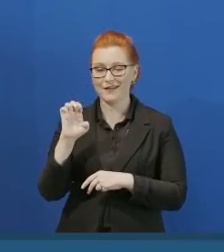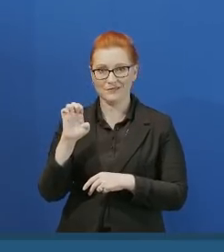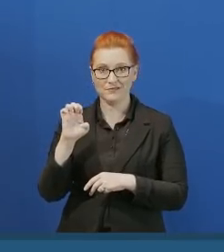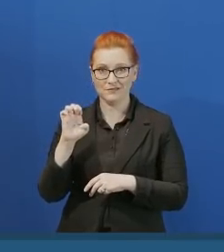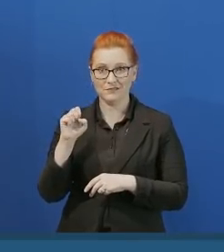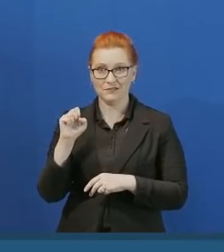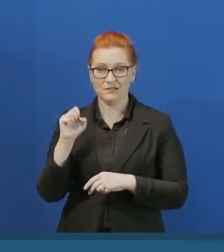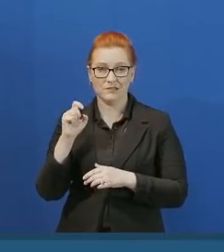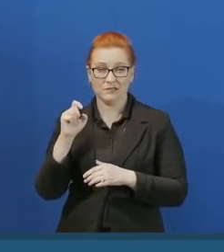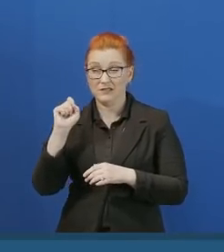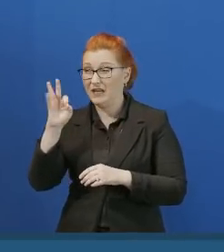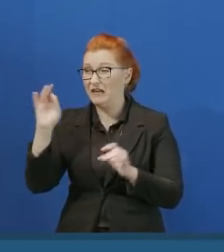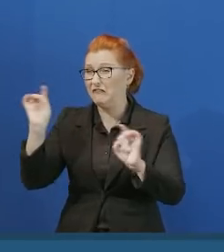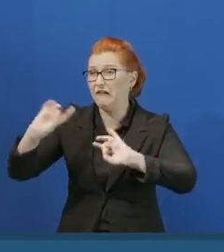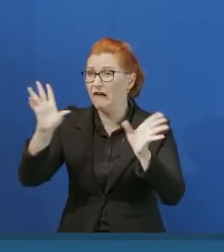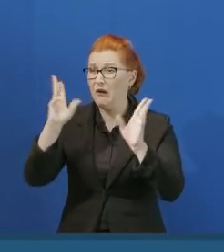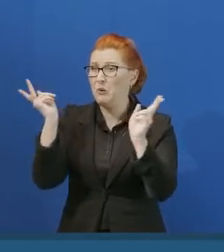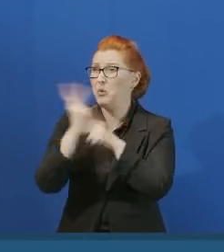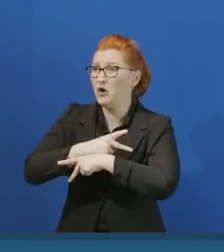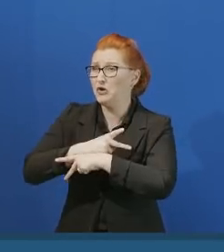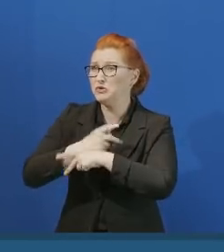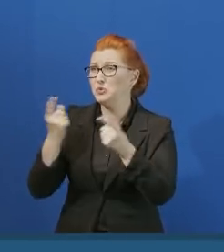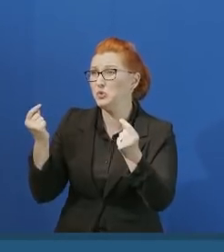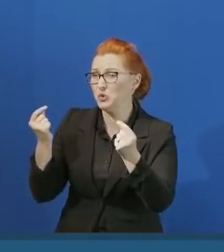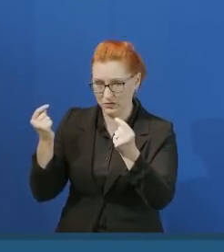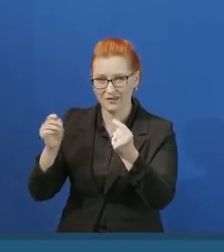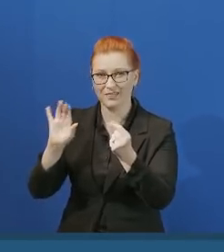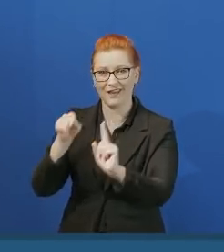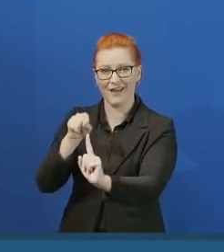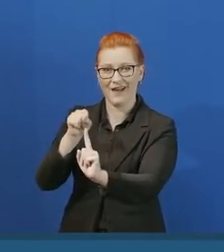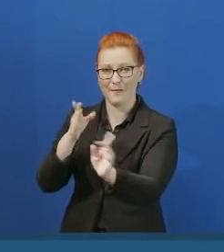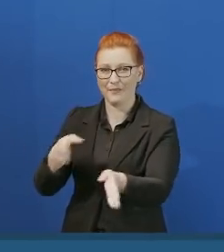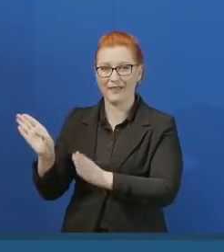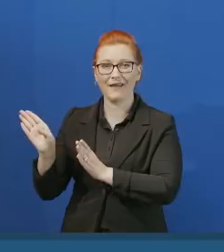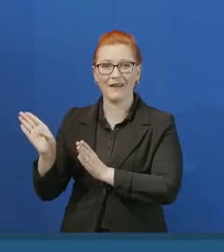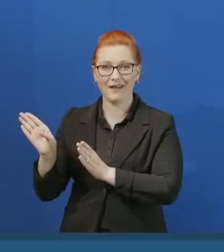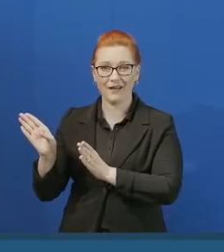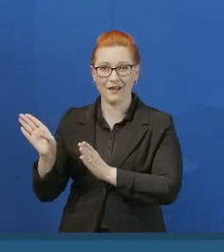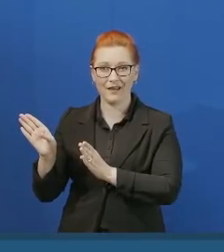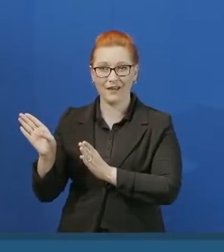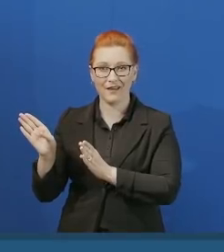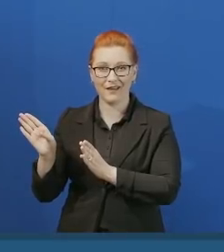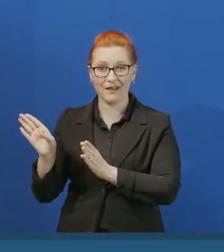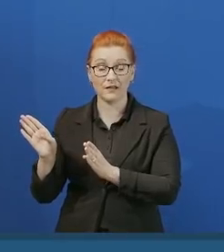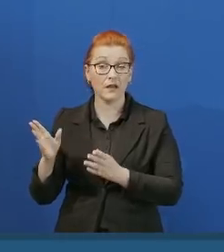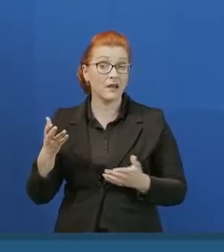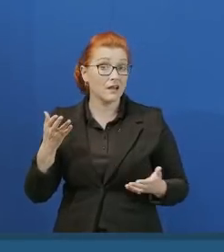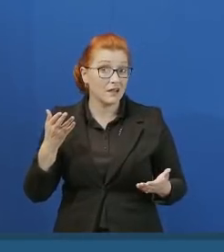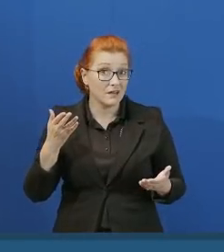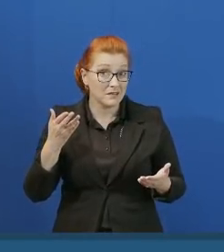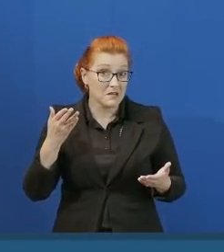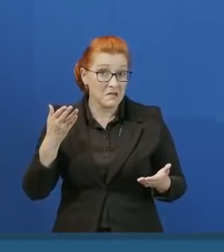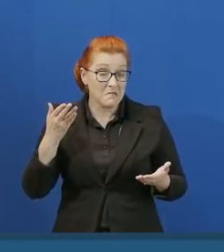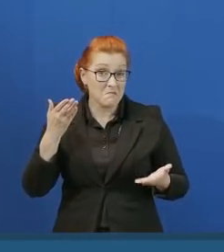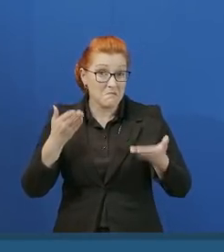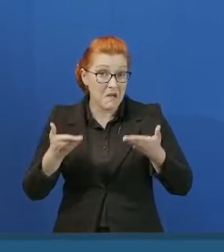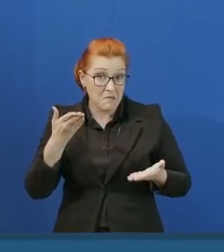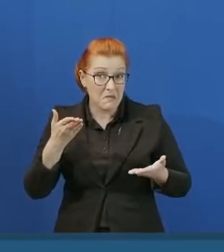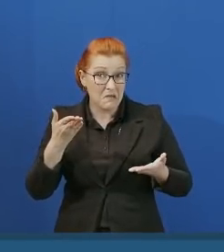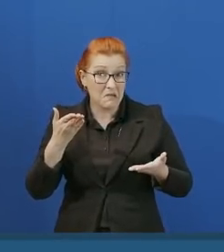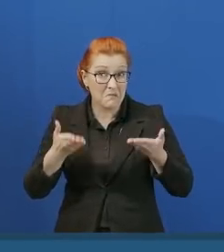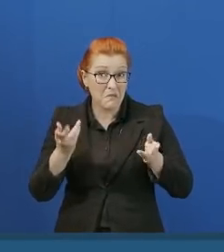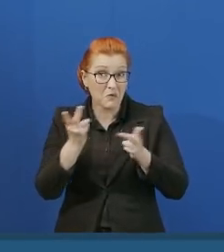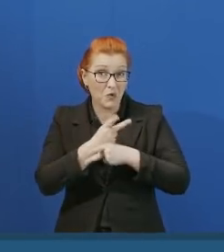on, and we haven't seen it yet, if indeed it is coming in Arizona. So let me give you